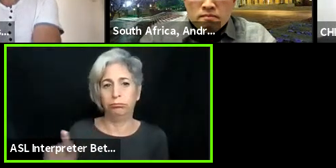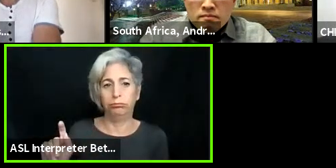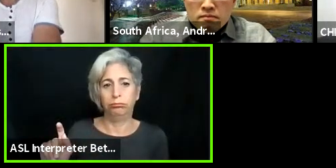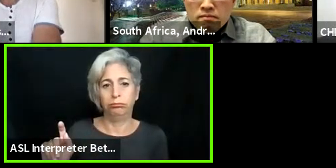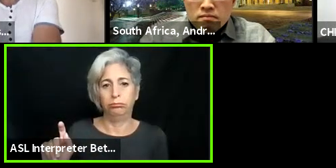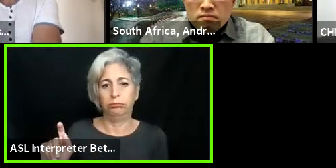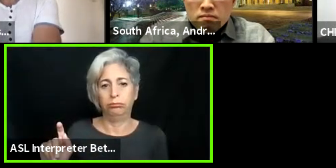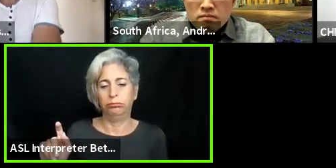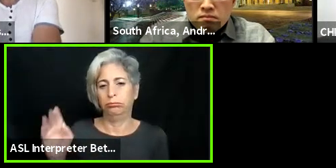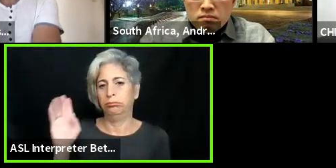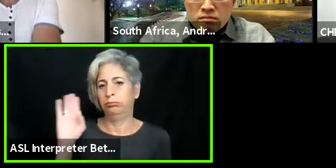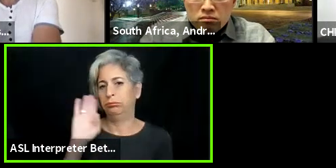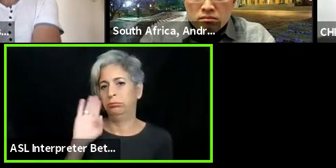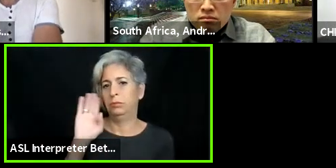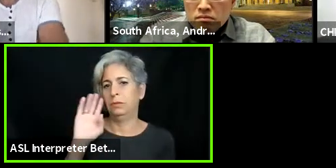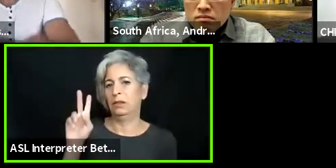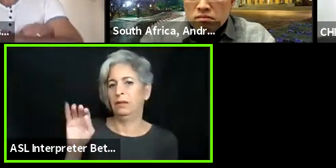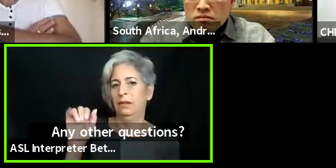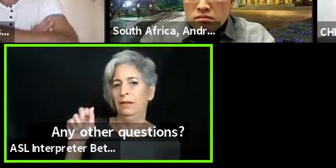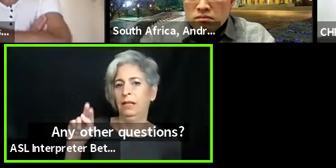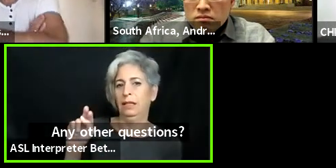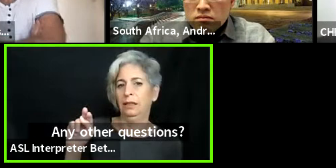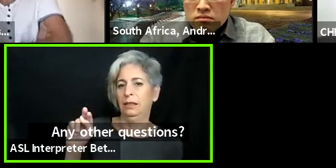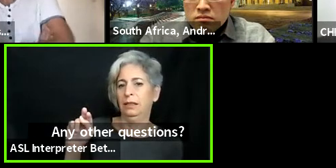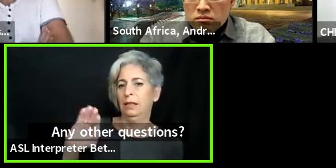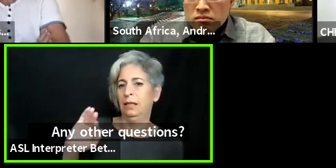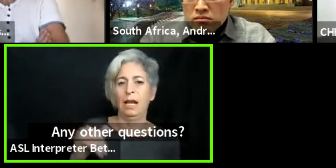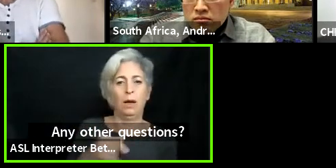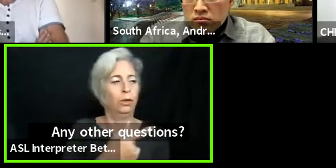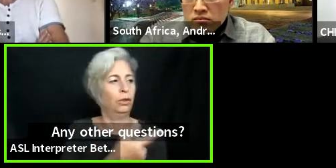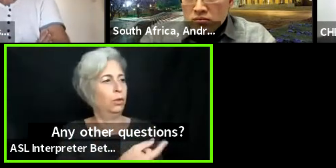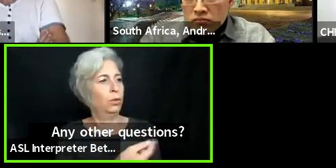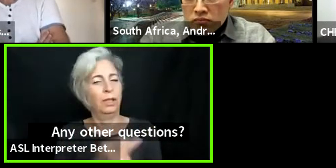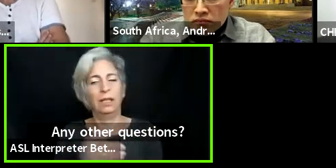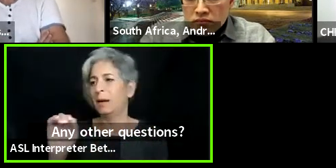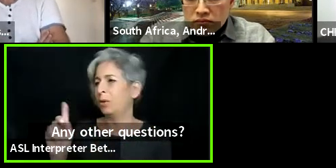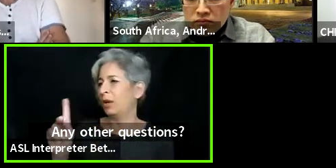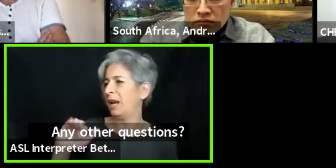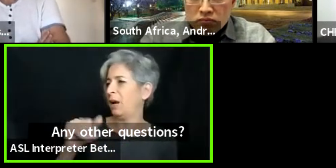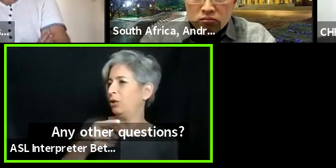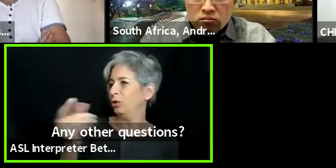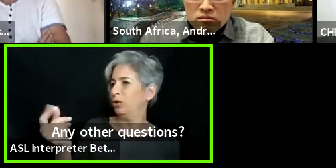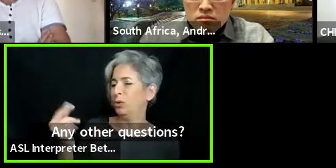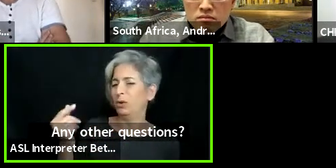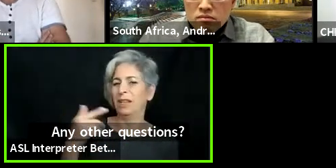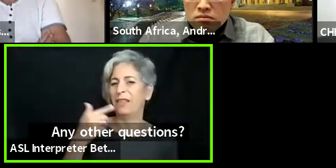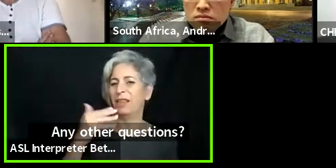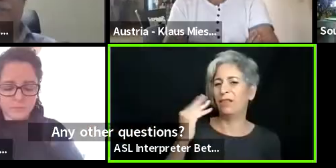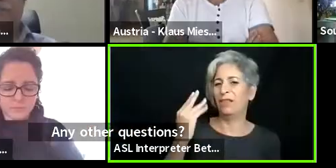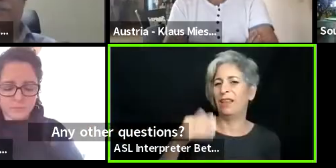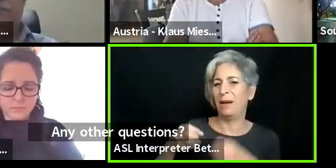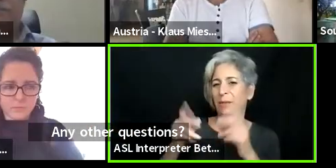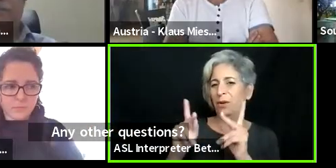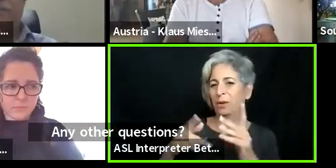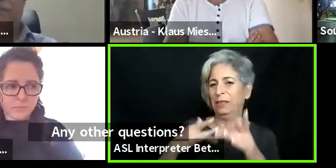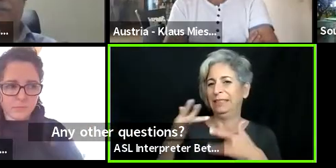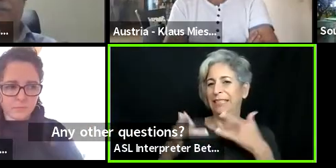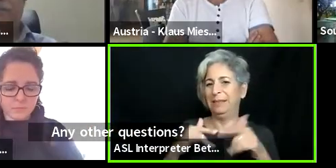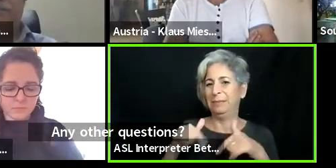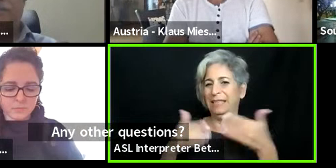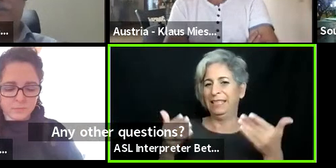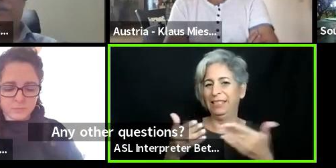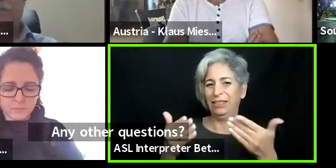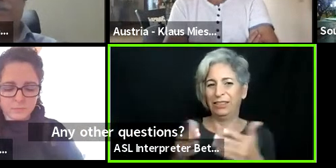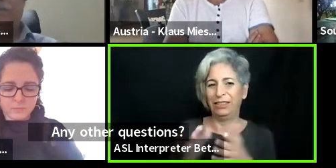Hi, Christopher. This is Darien. Hey, Darien. How are you doing? I'm okay. How are you doing? Thank you for the opportunity. We're very happy to be here in